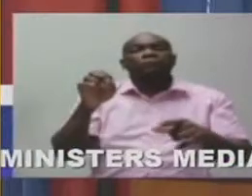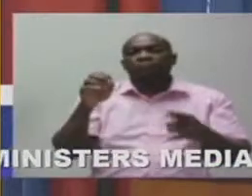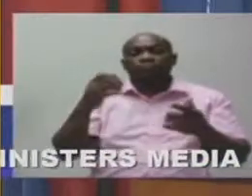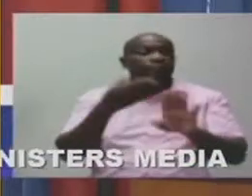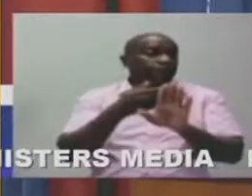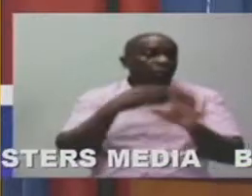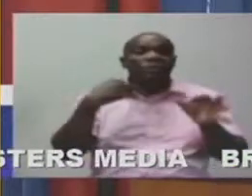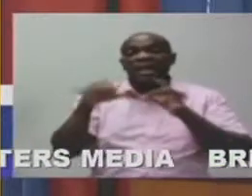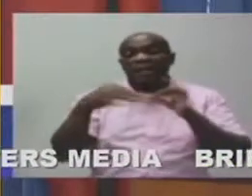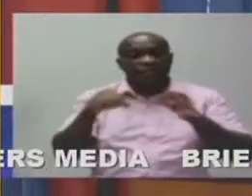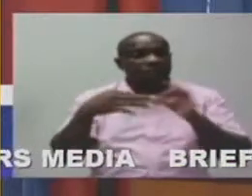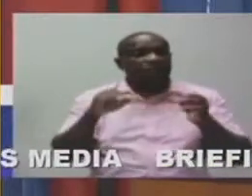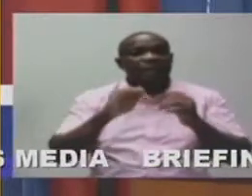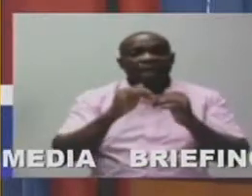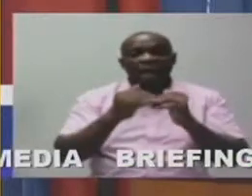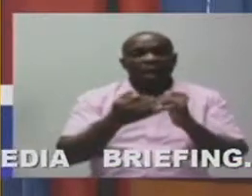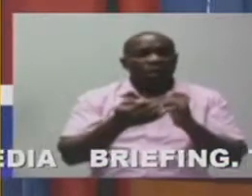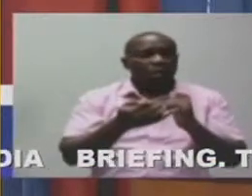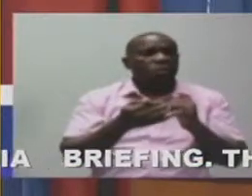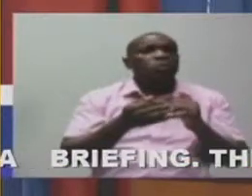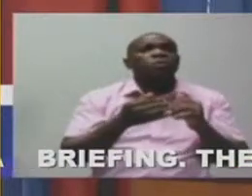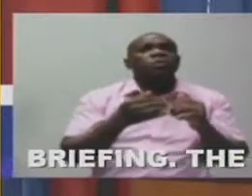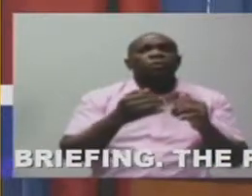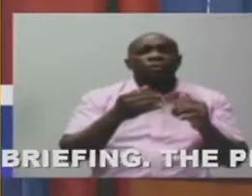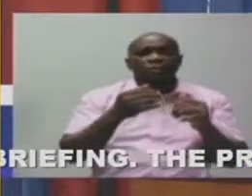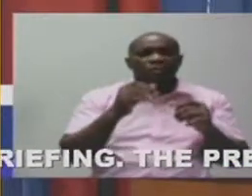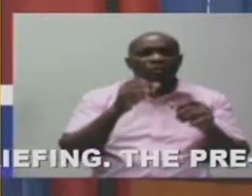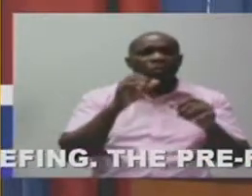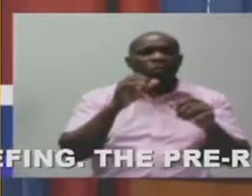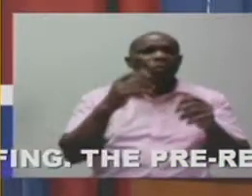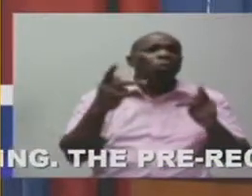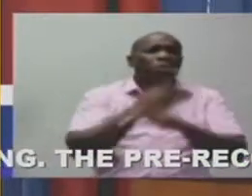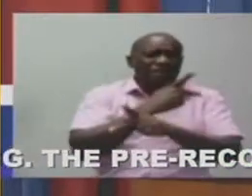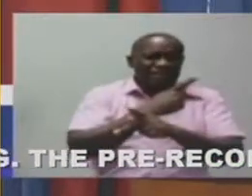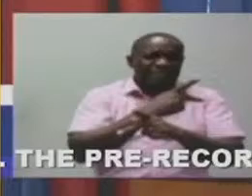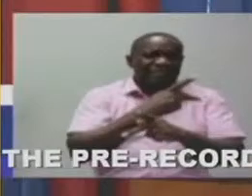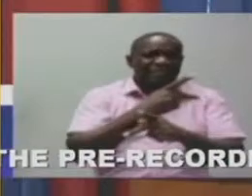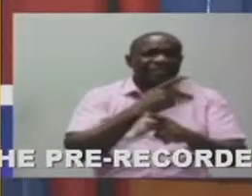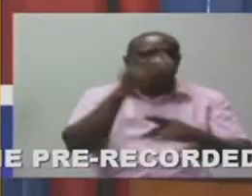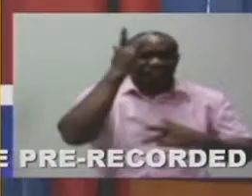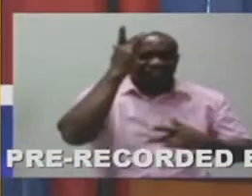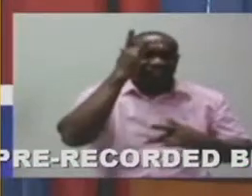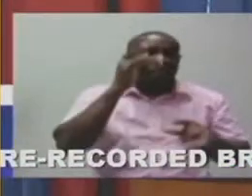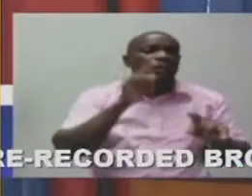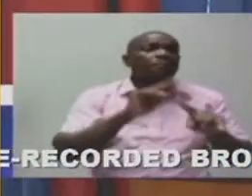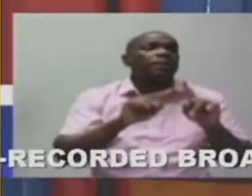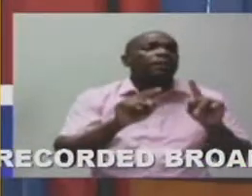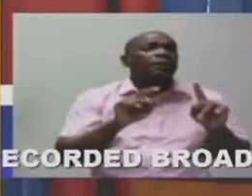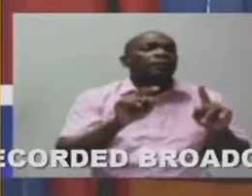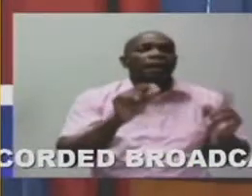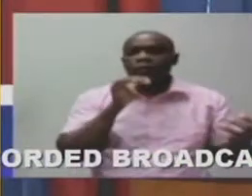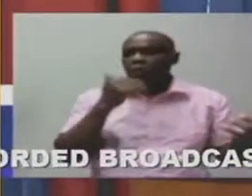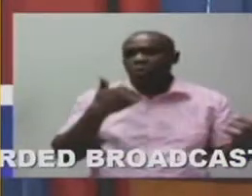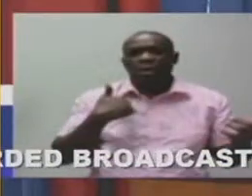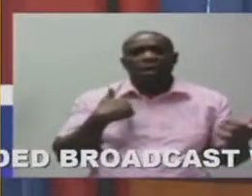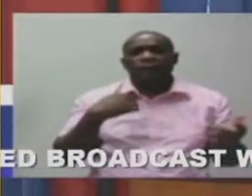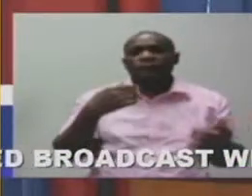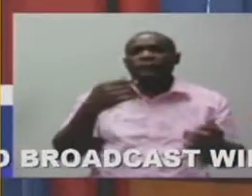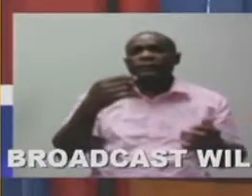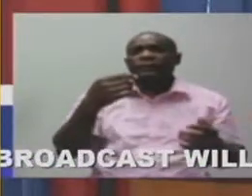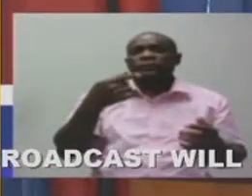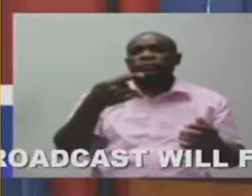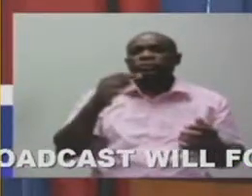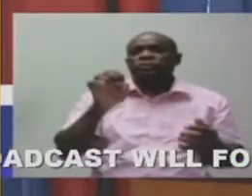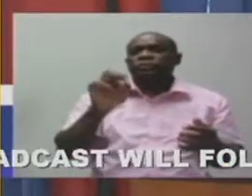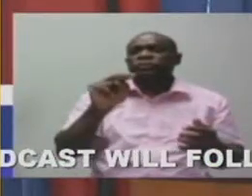point in time, I do not have access to the genotyping or genomic sequencing for those children, but it does not take away from the fact that